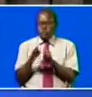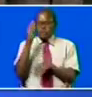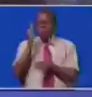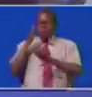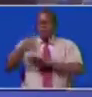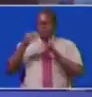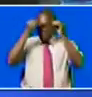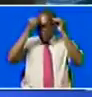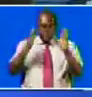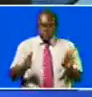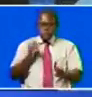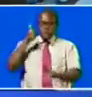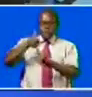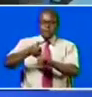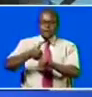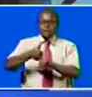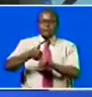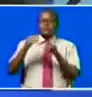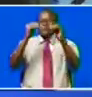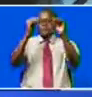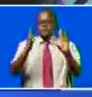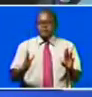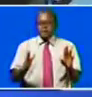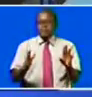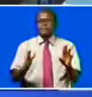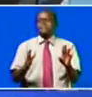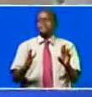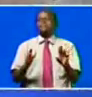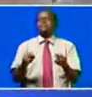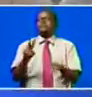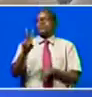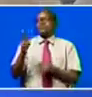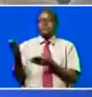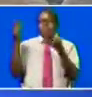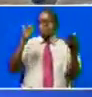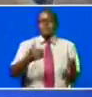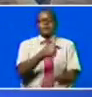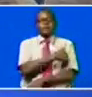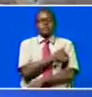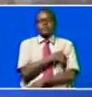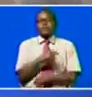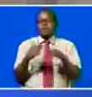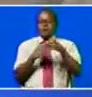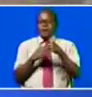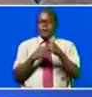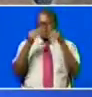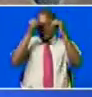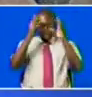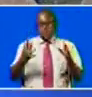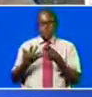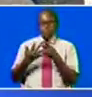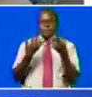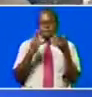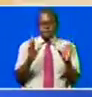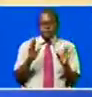after students attacked six non-local teachers, injuring two of them seriously. Nine students have already been charged in court